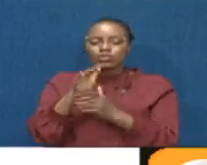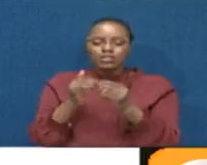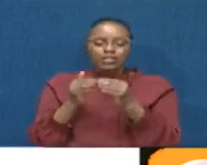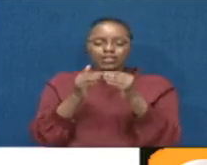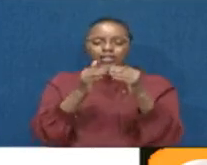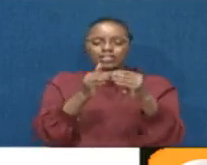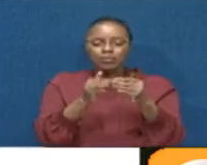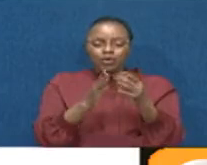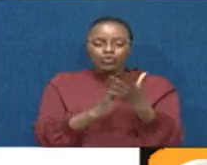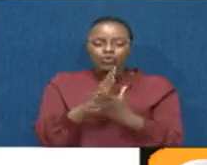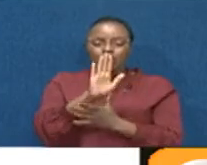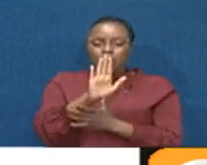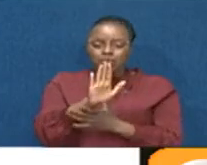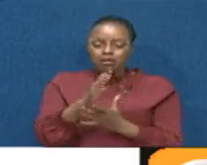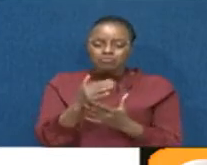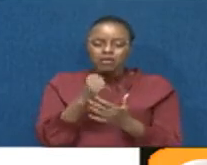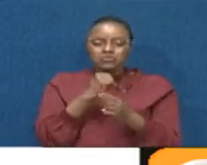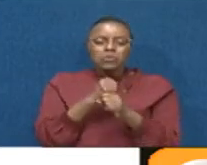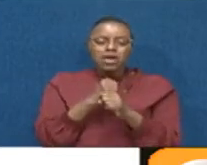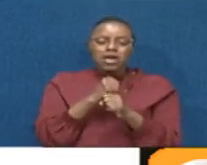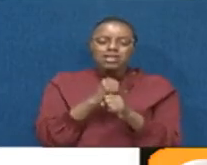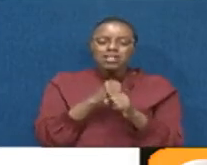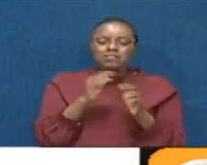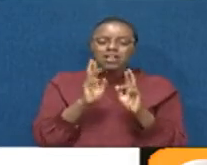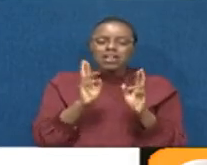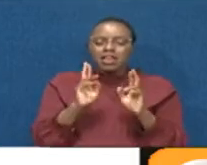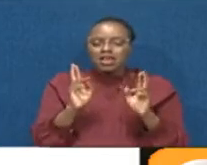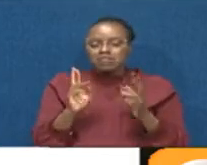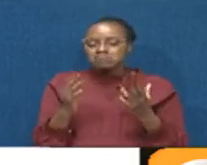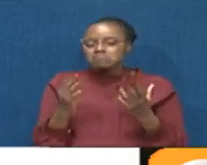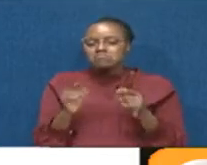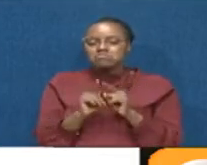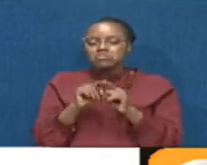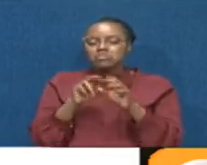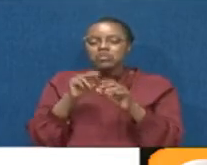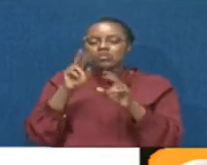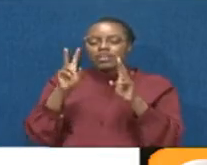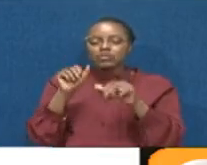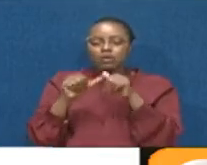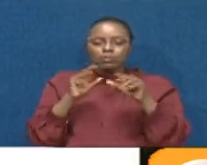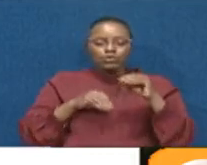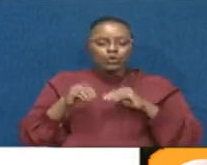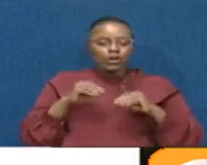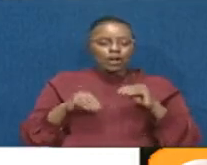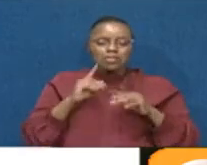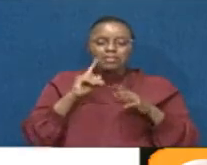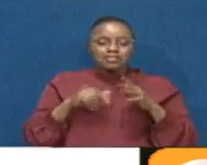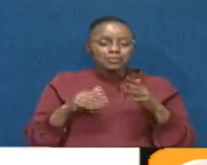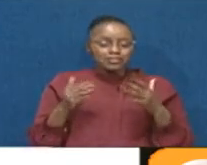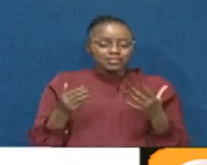leadership, throw their hands up in the air in resignation whenever it comes to corruption. They